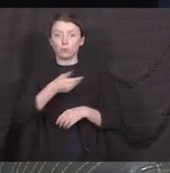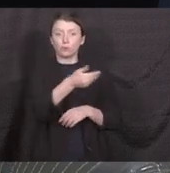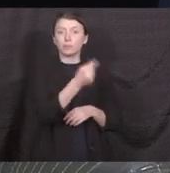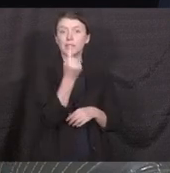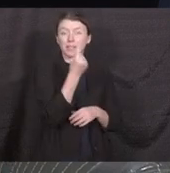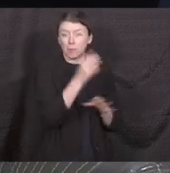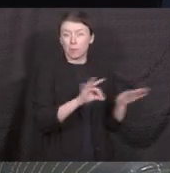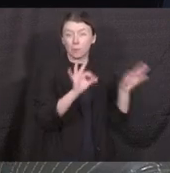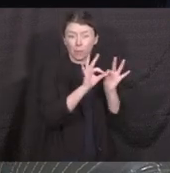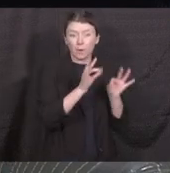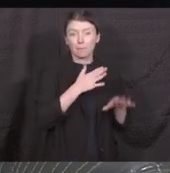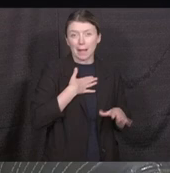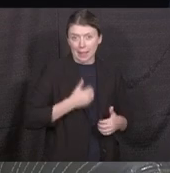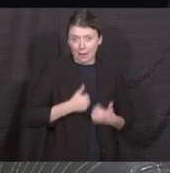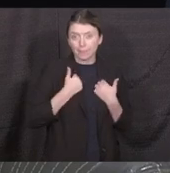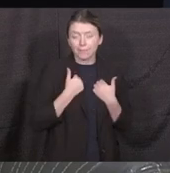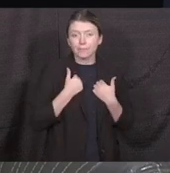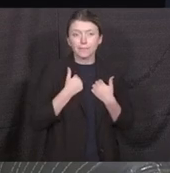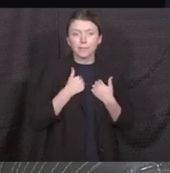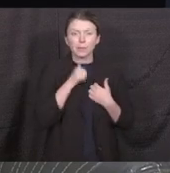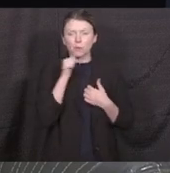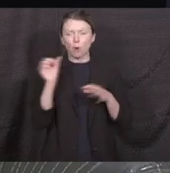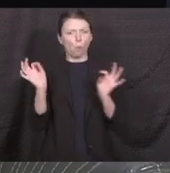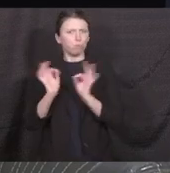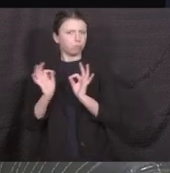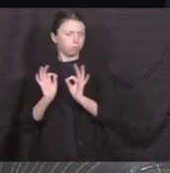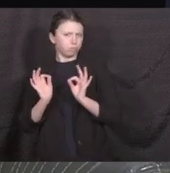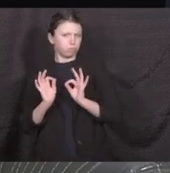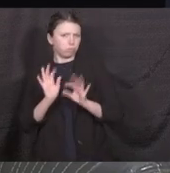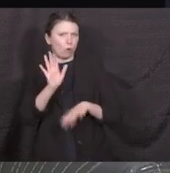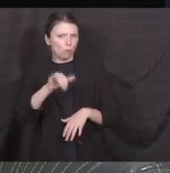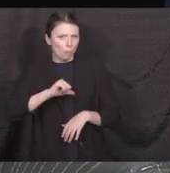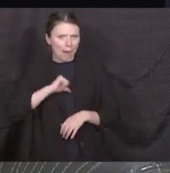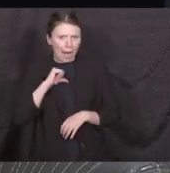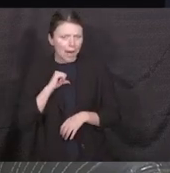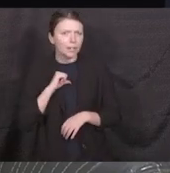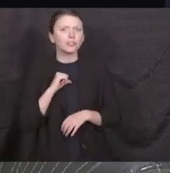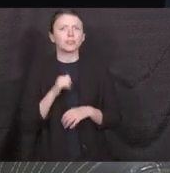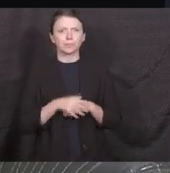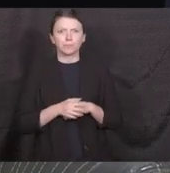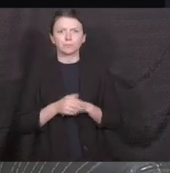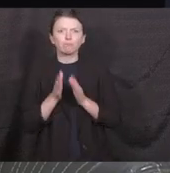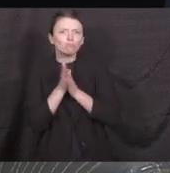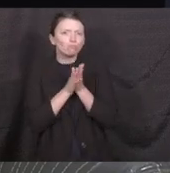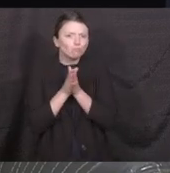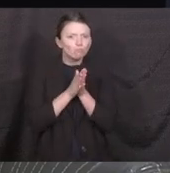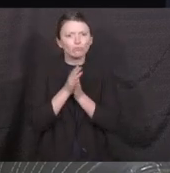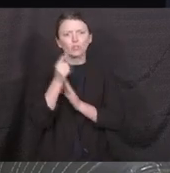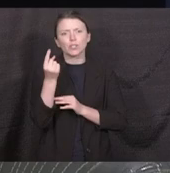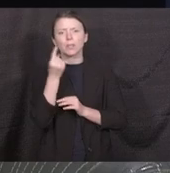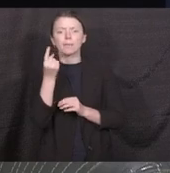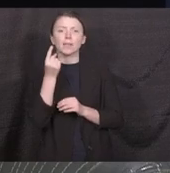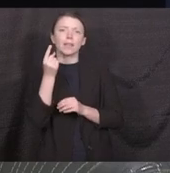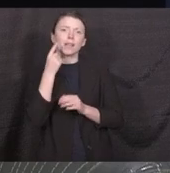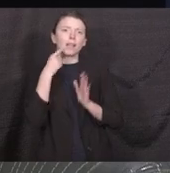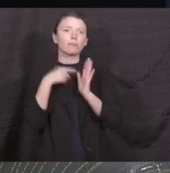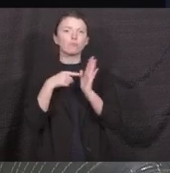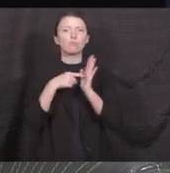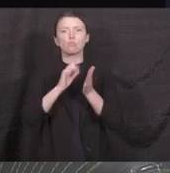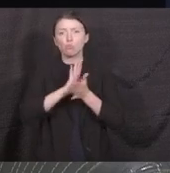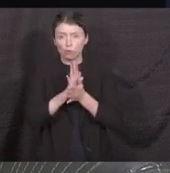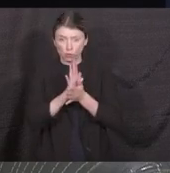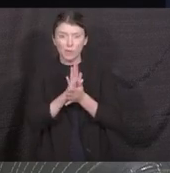So don't underestimate the power of your passion for a particular movie that